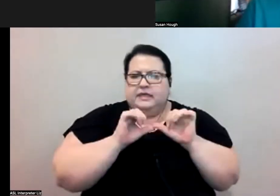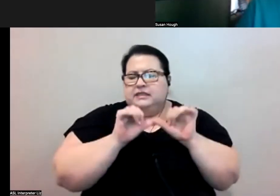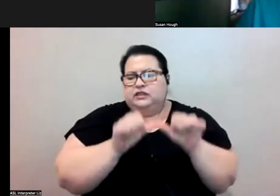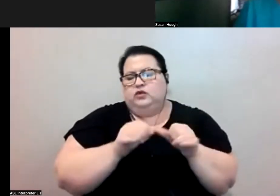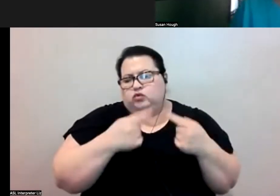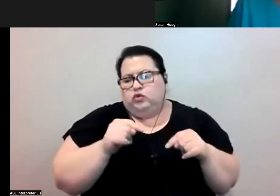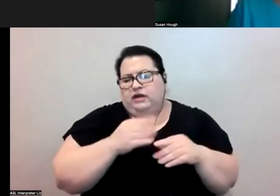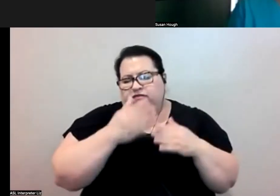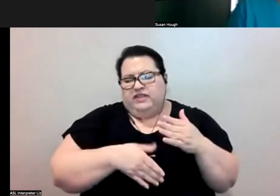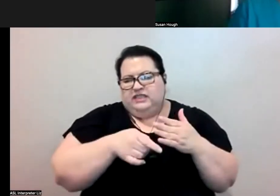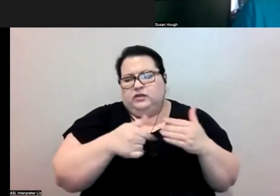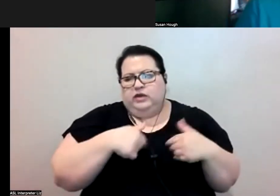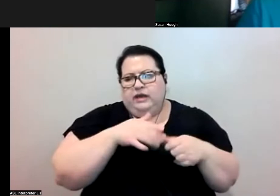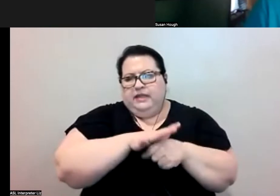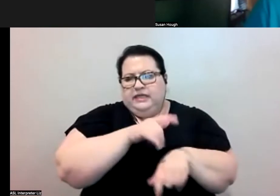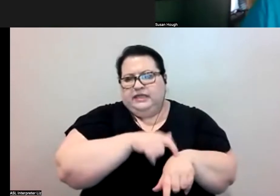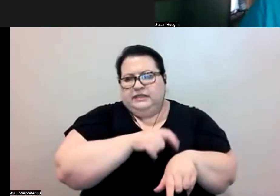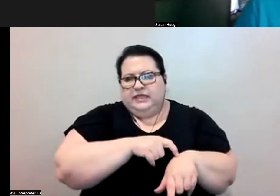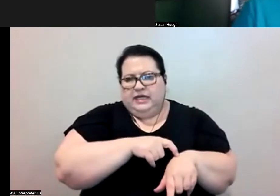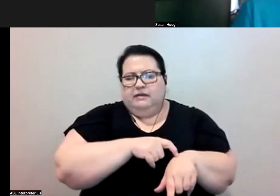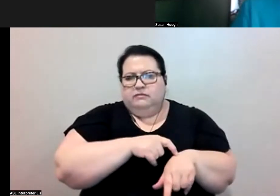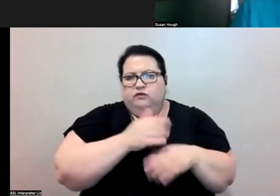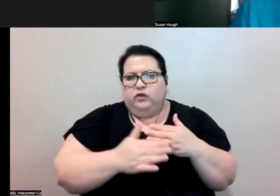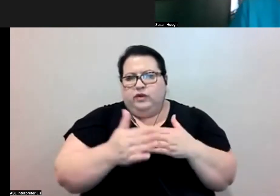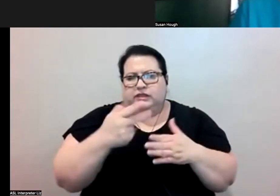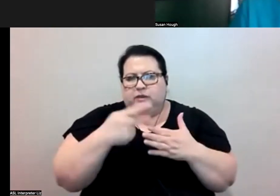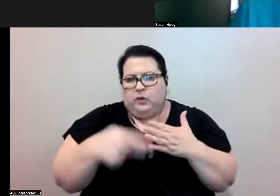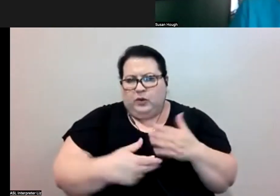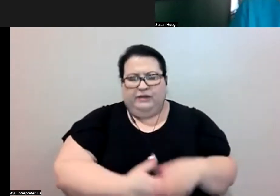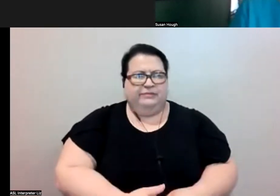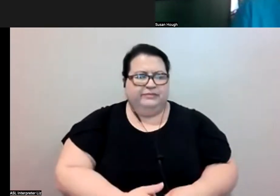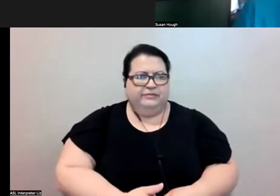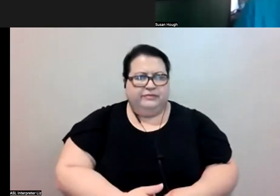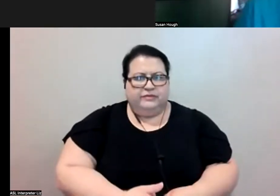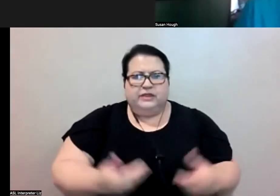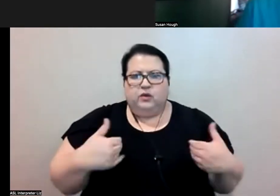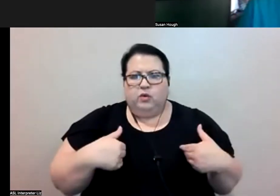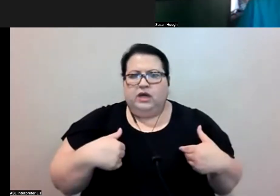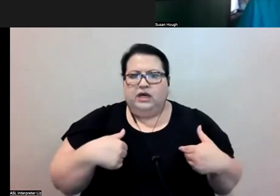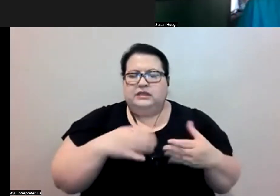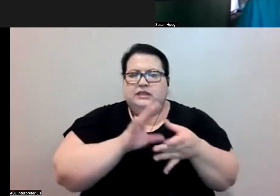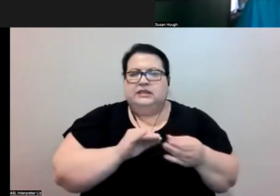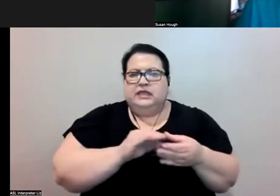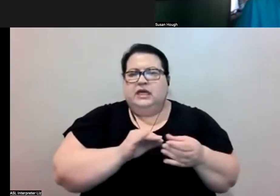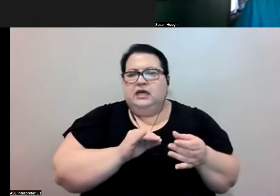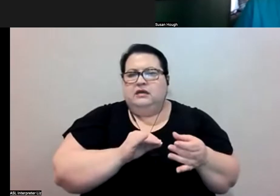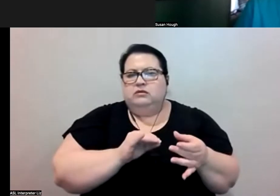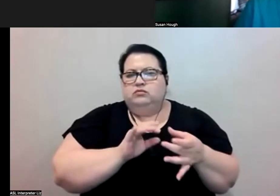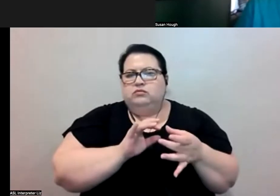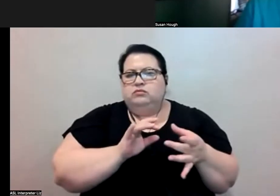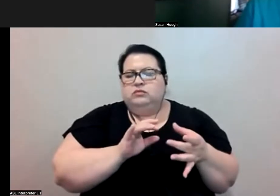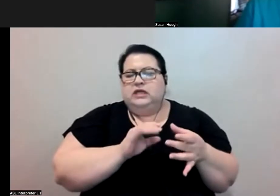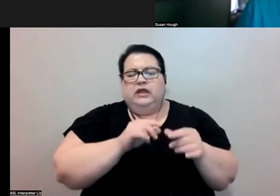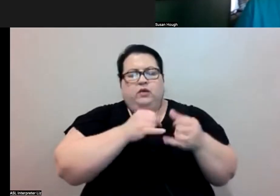try to wrap this up so we have plenty of time for the rest of the program. So there was a tail of the surface rupture to the